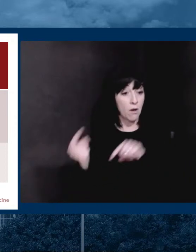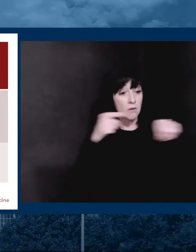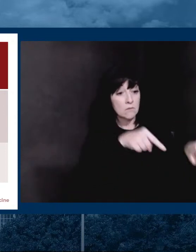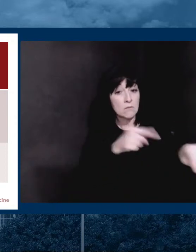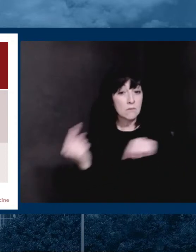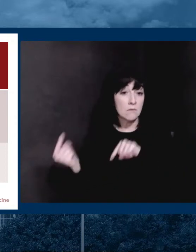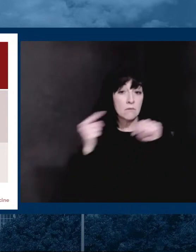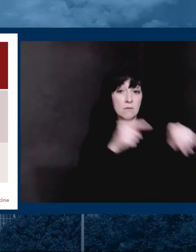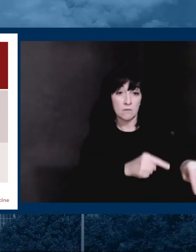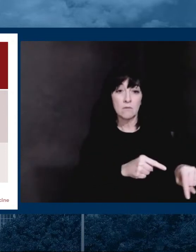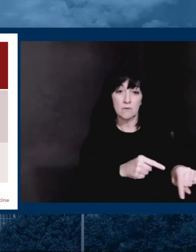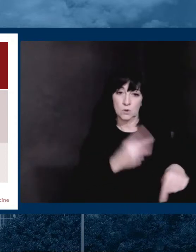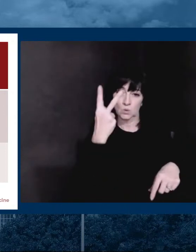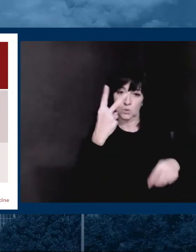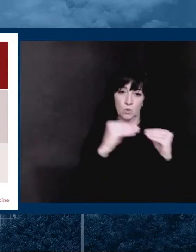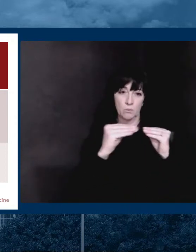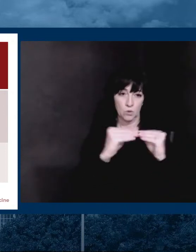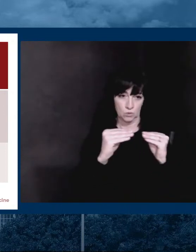almost